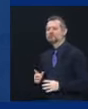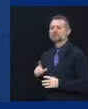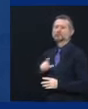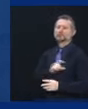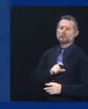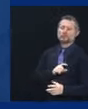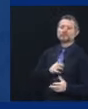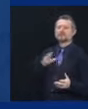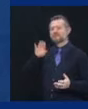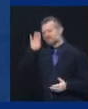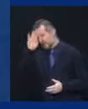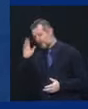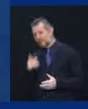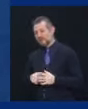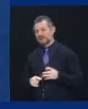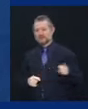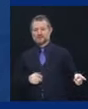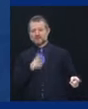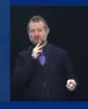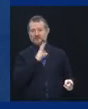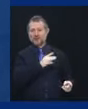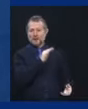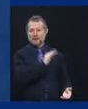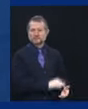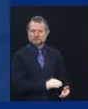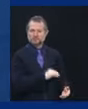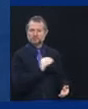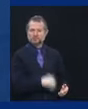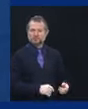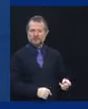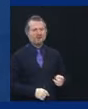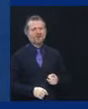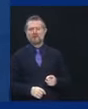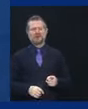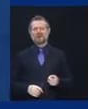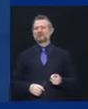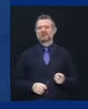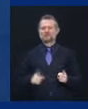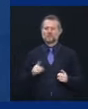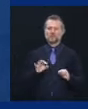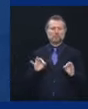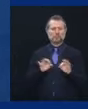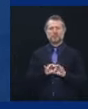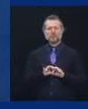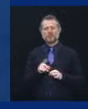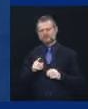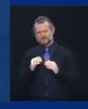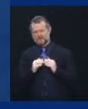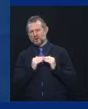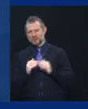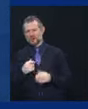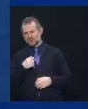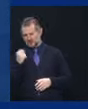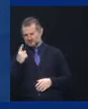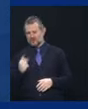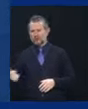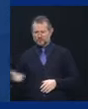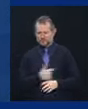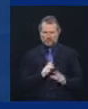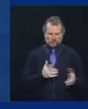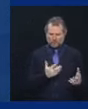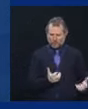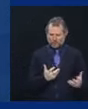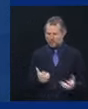it's important, because we want it as fair as possible. I understand everybody wants it. I understand people under